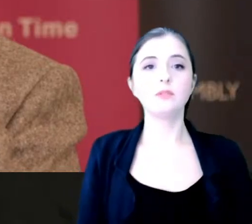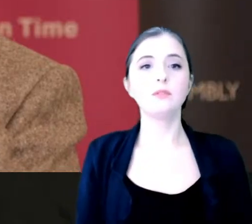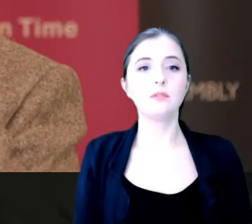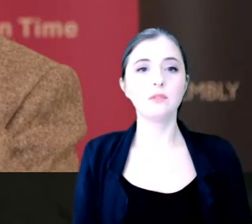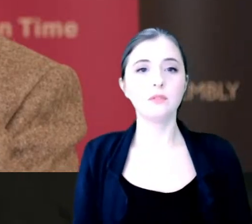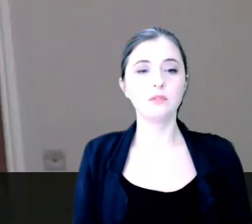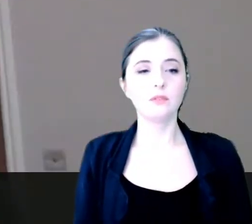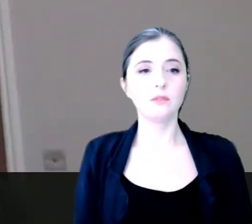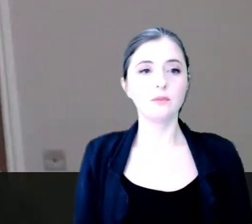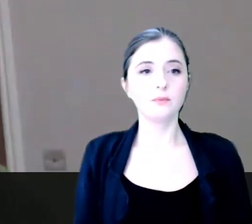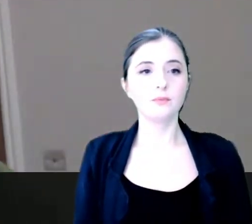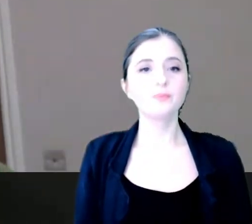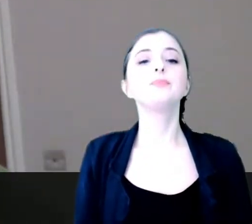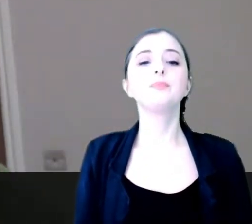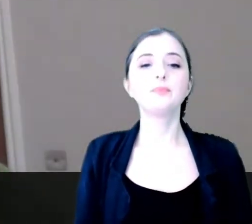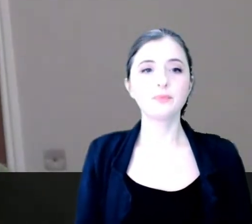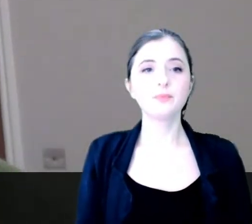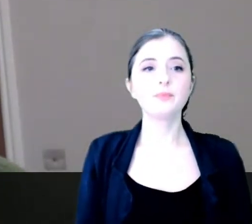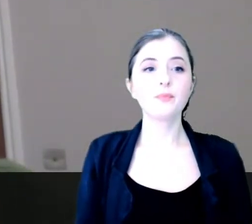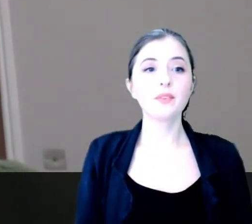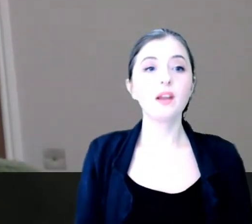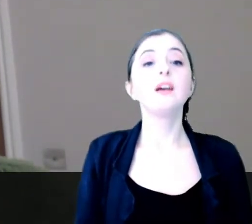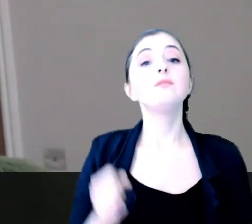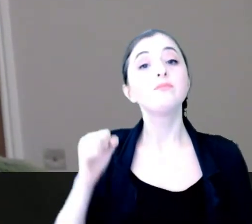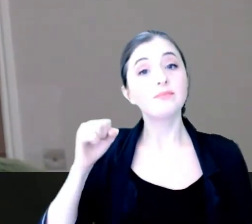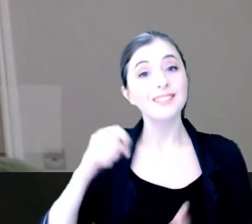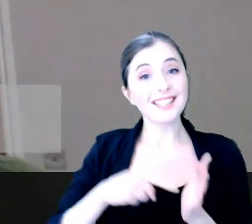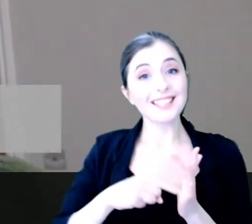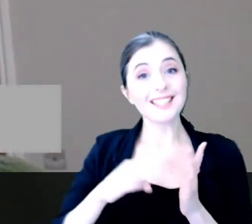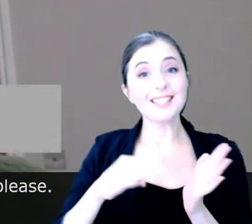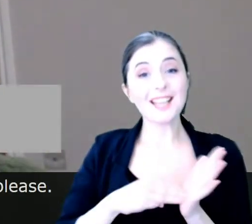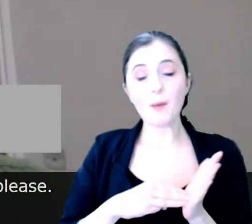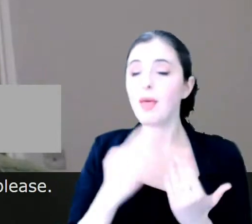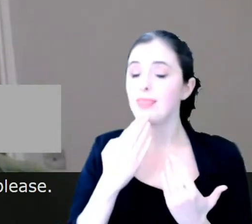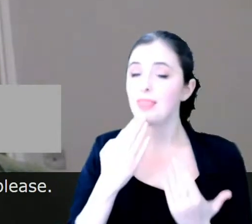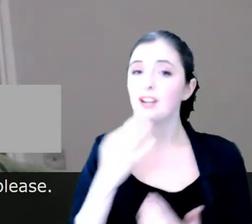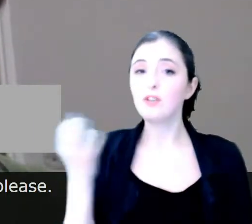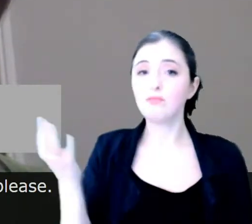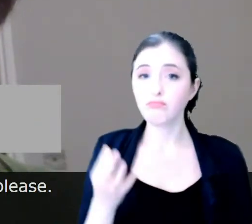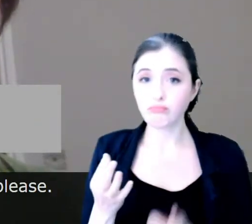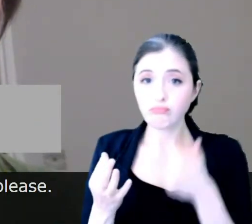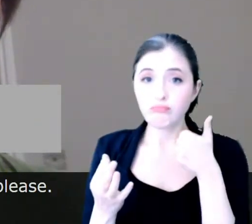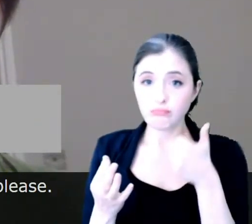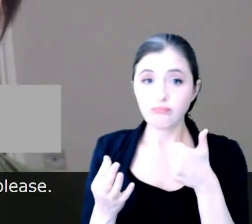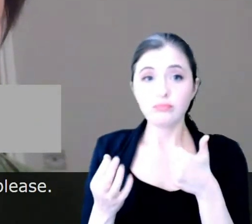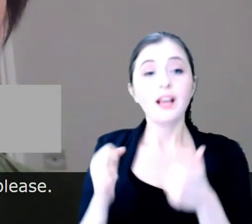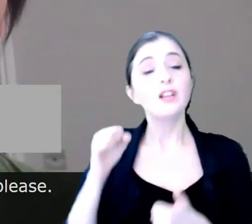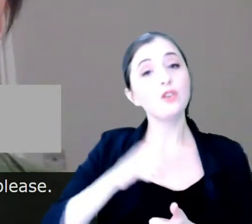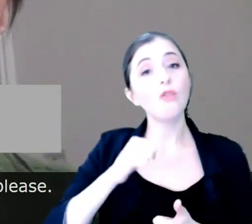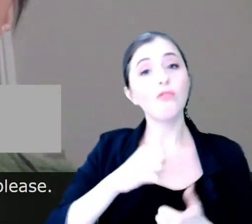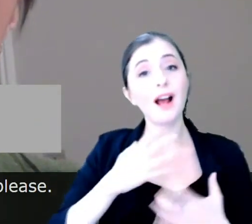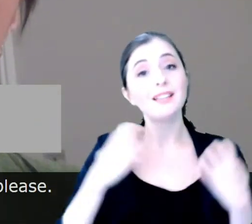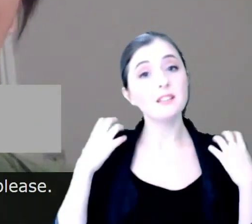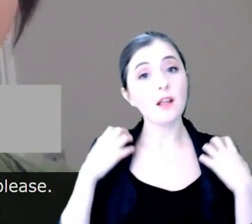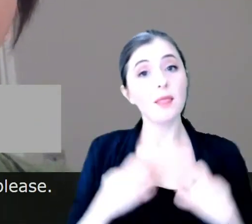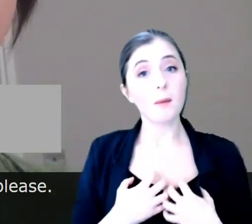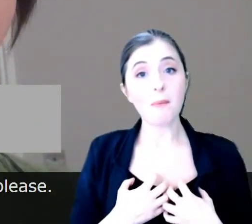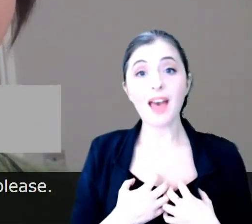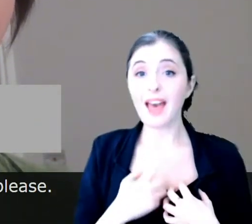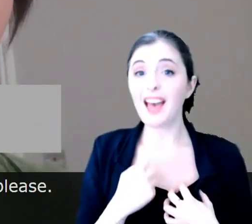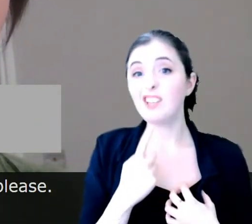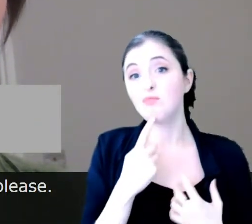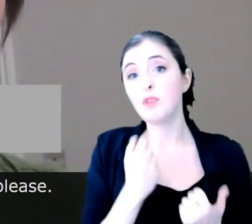Thank you, Chair. Tim, that is a really good question. And you're right, the Mayor talks a good policy in some of these